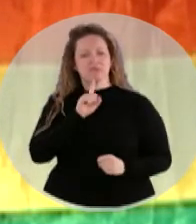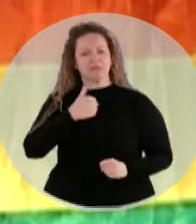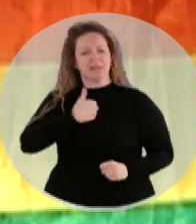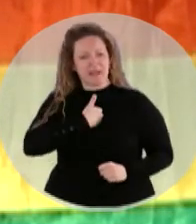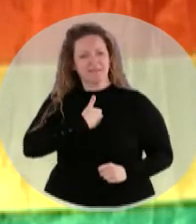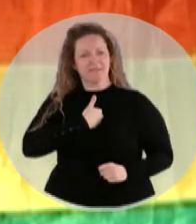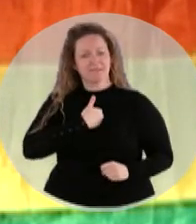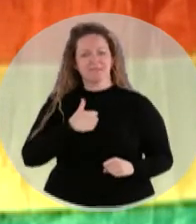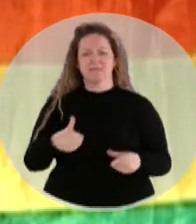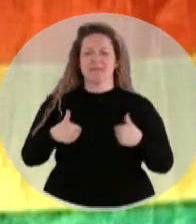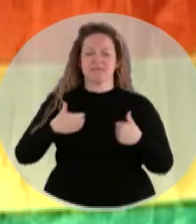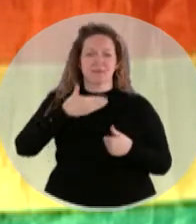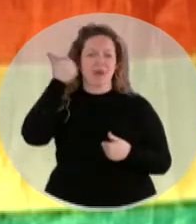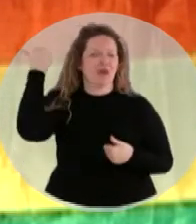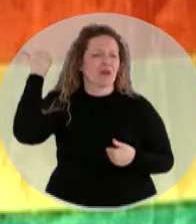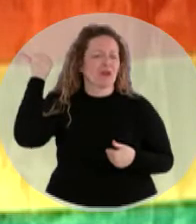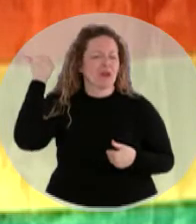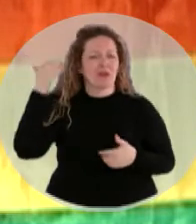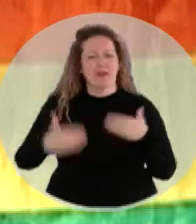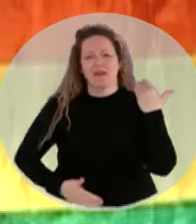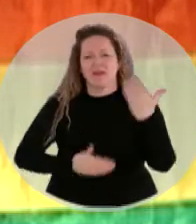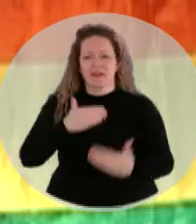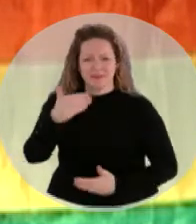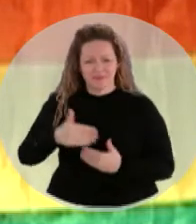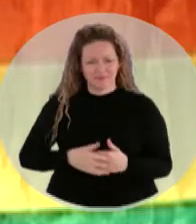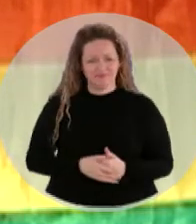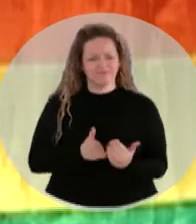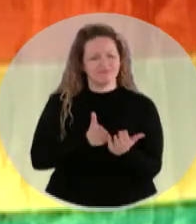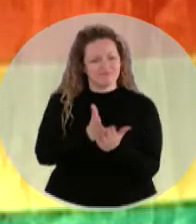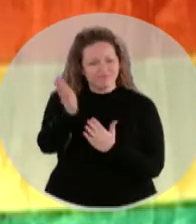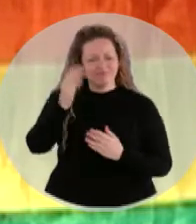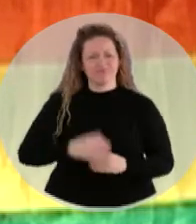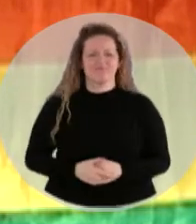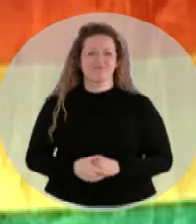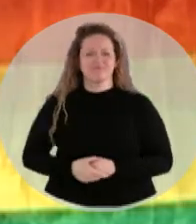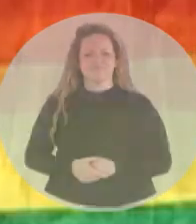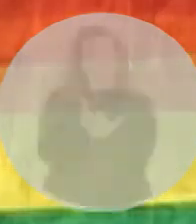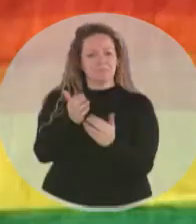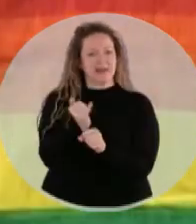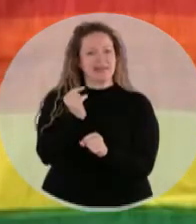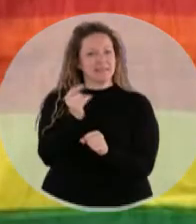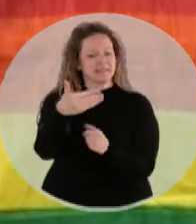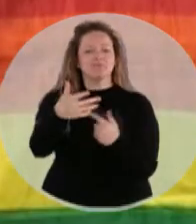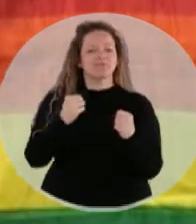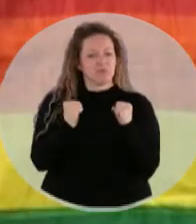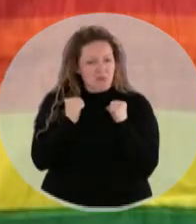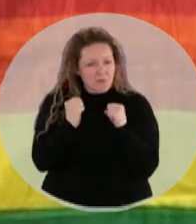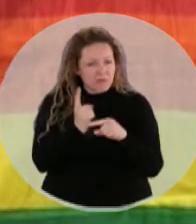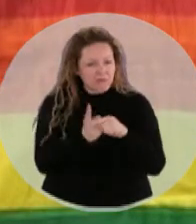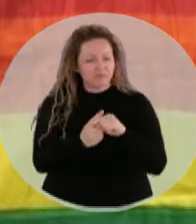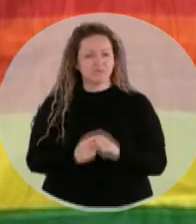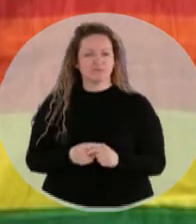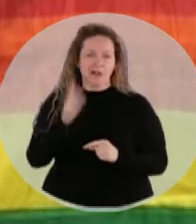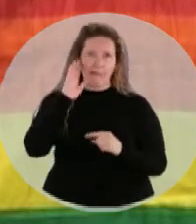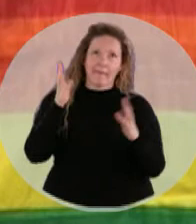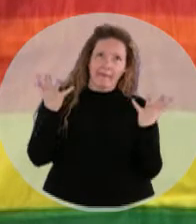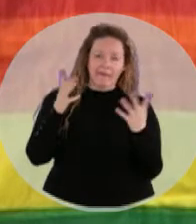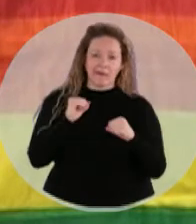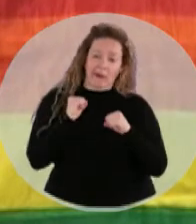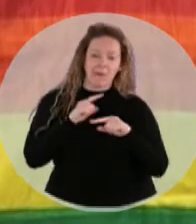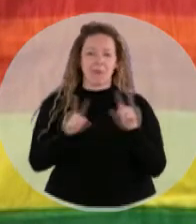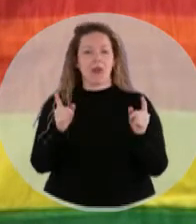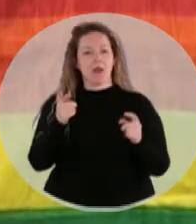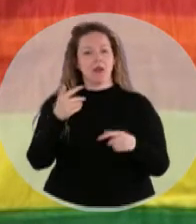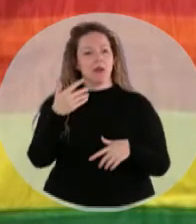And it didn't start until I came out. And I could be true to me. It makes you stronger. I mean, it's a cliche,